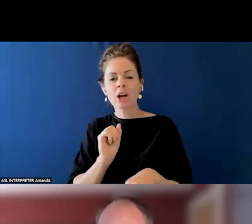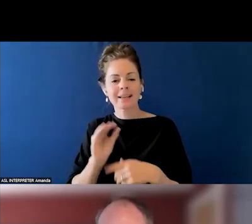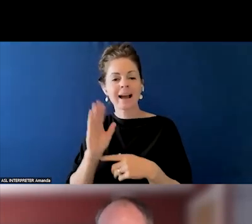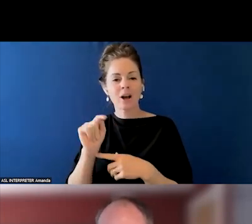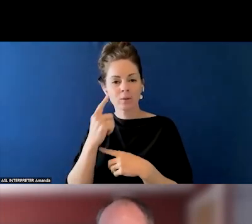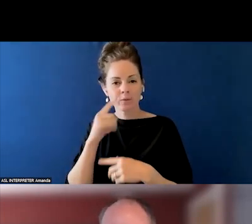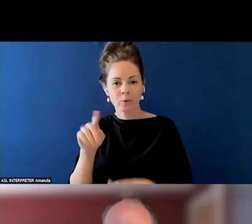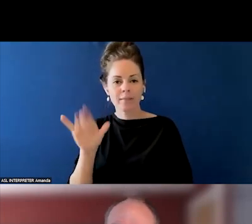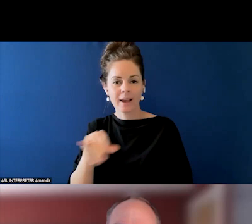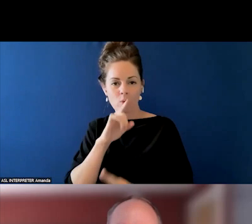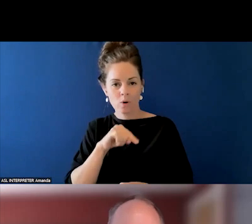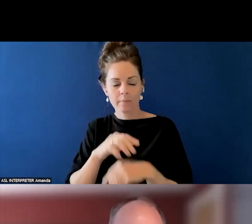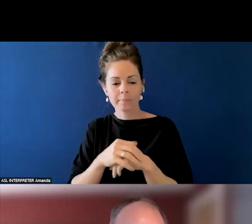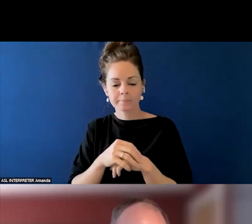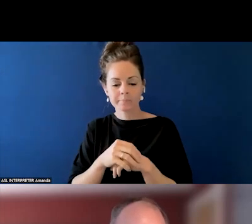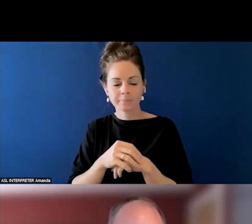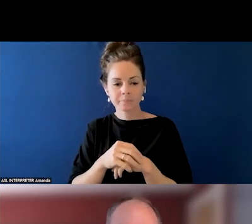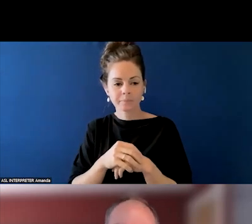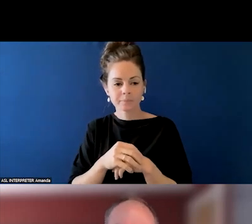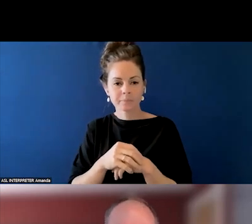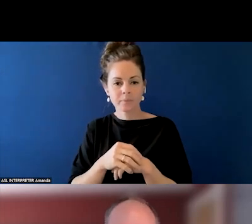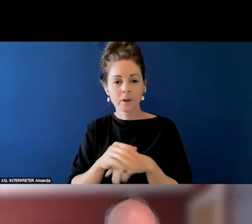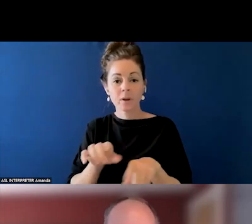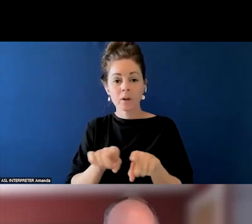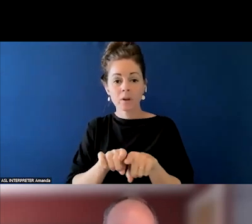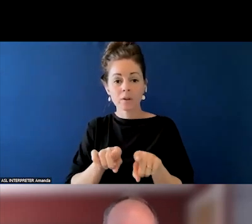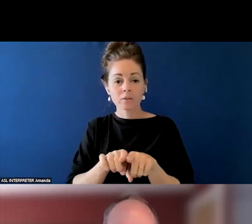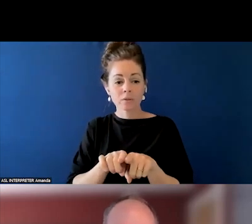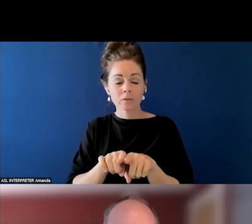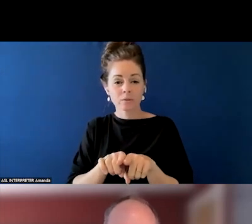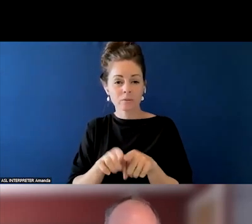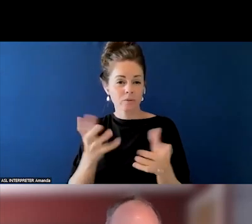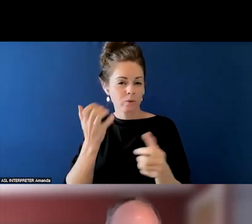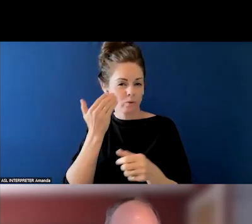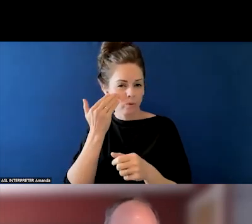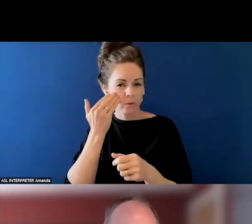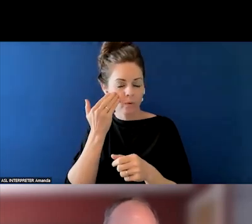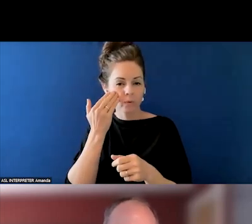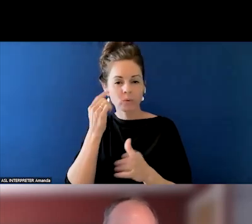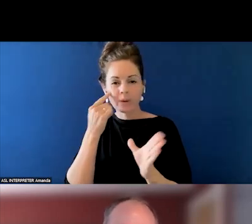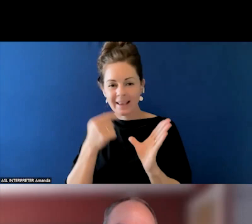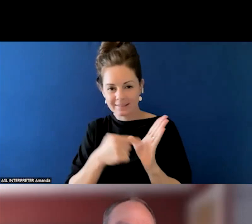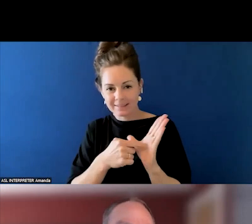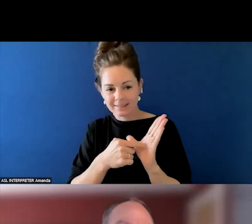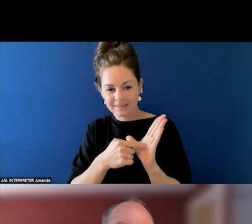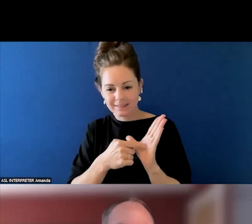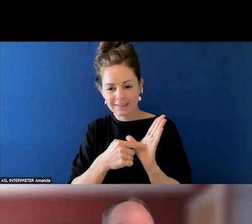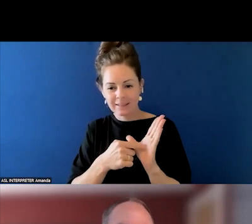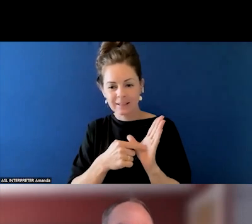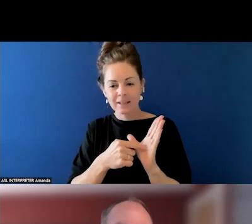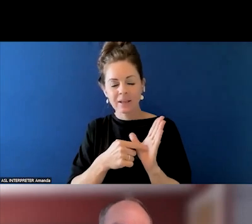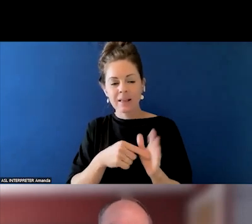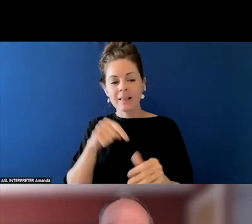executive order. One of the other things to know and to realize is that this is